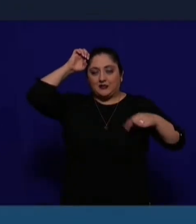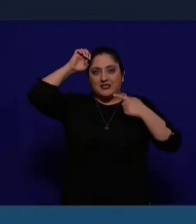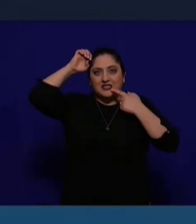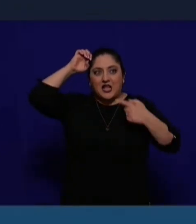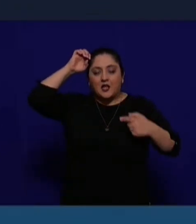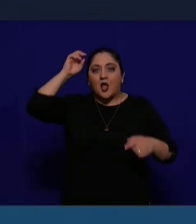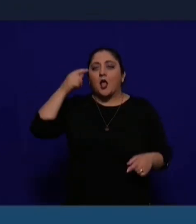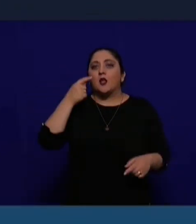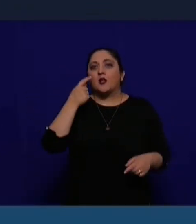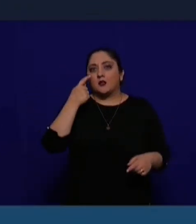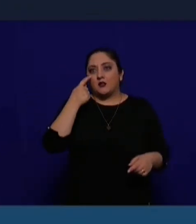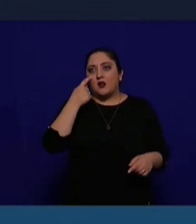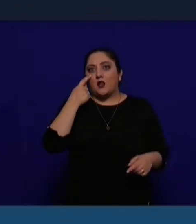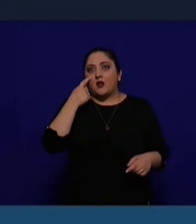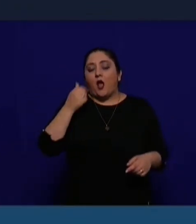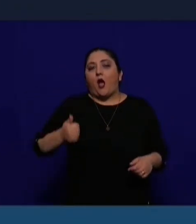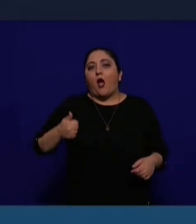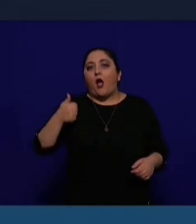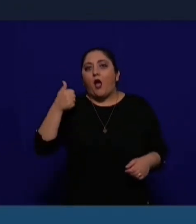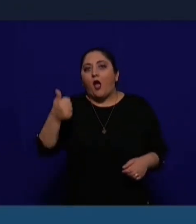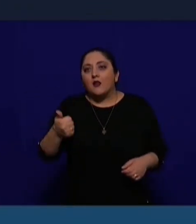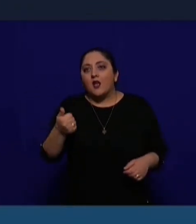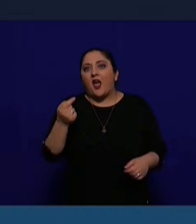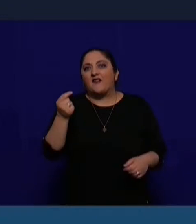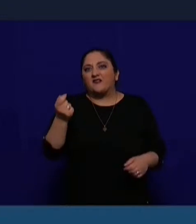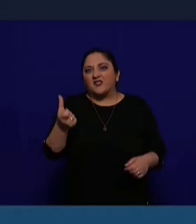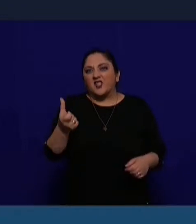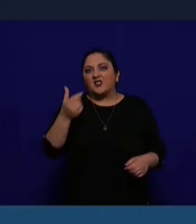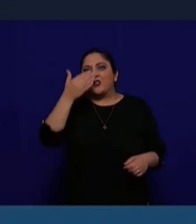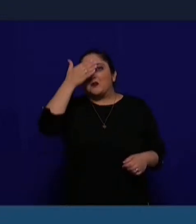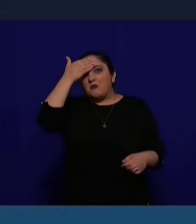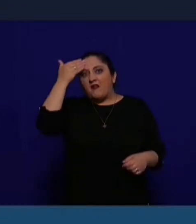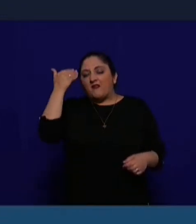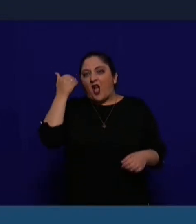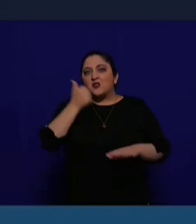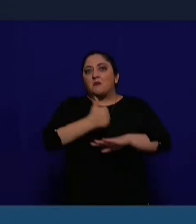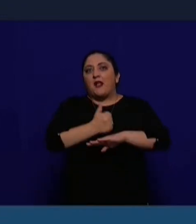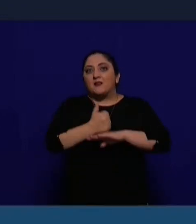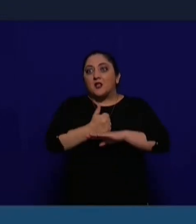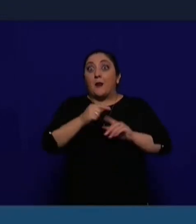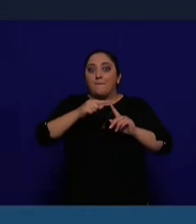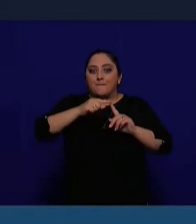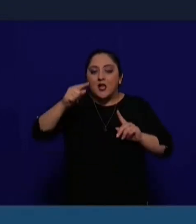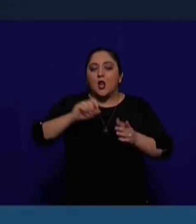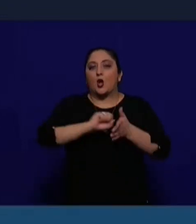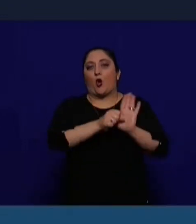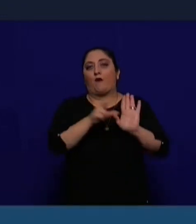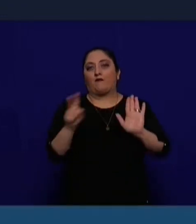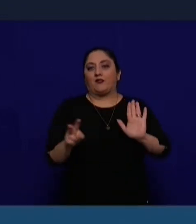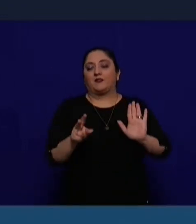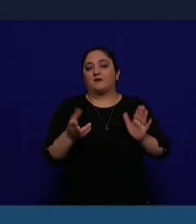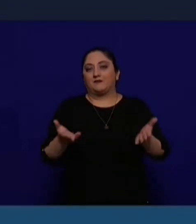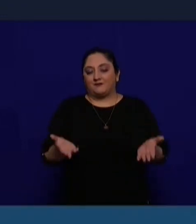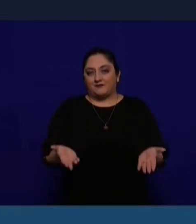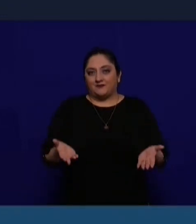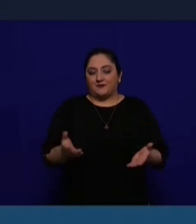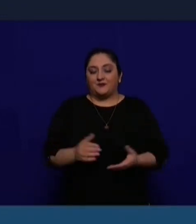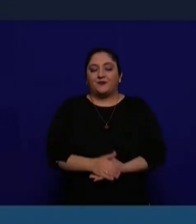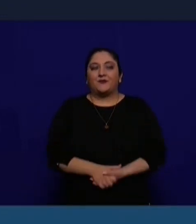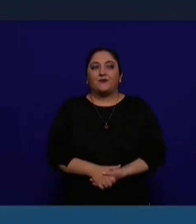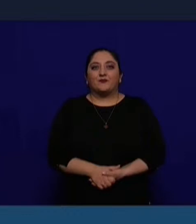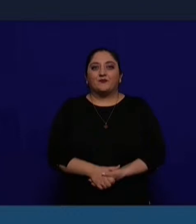kbar il-konsegwenzi li jekk inti timrad bil-COVID. U allura aħna qegħdin naraw li anke bħala